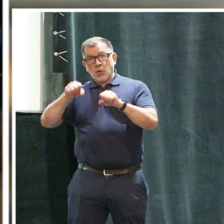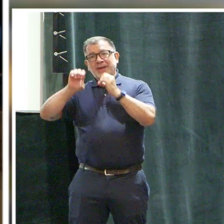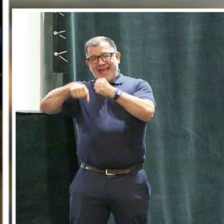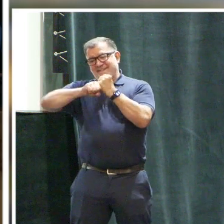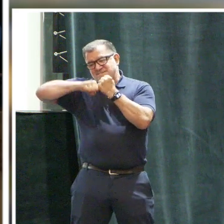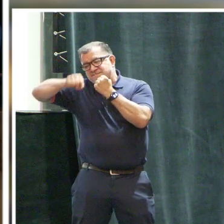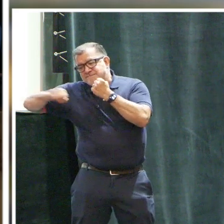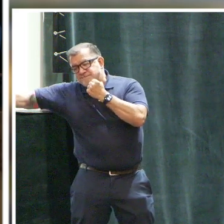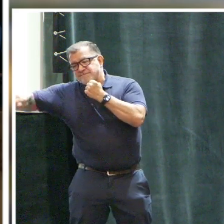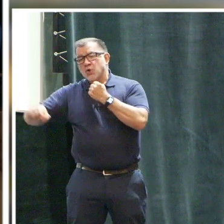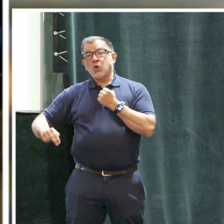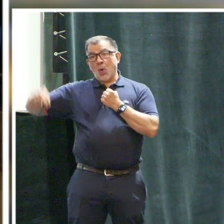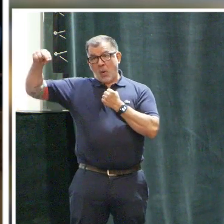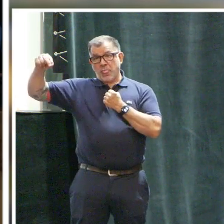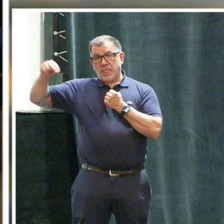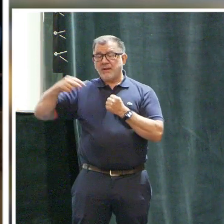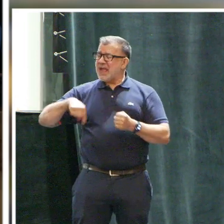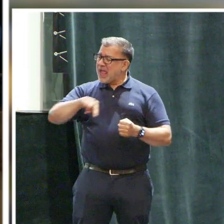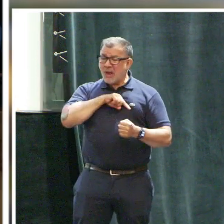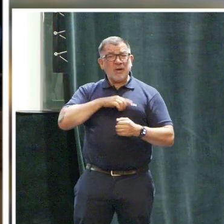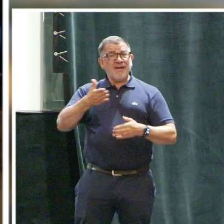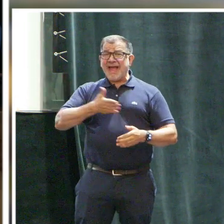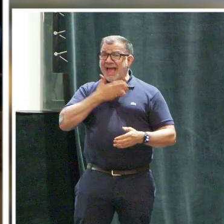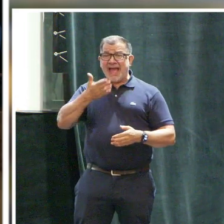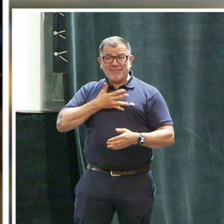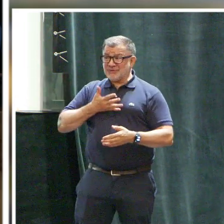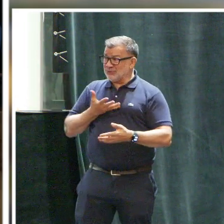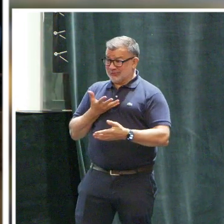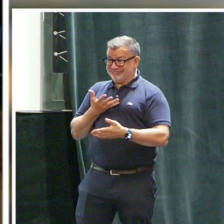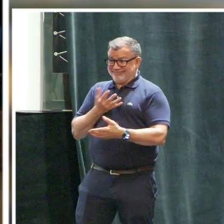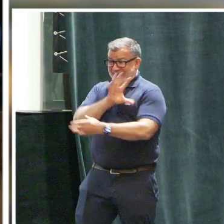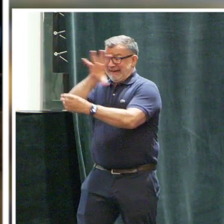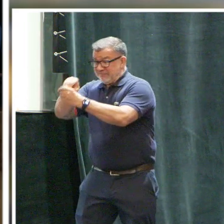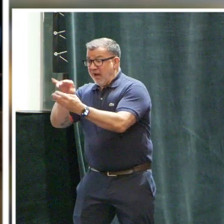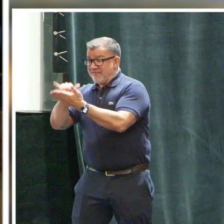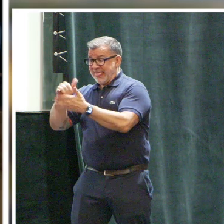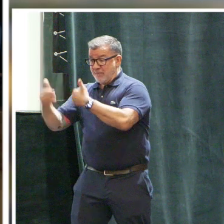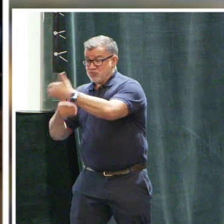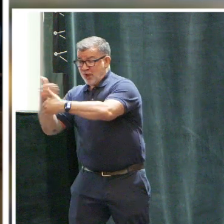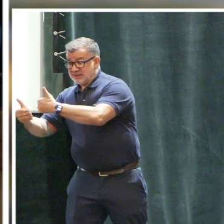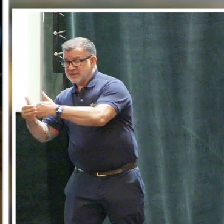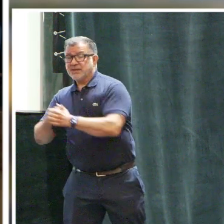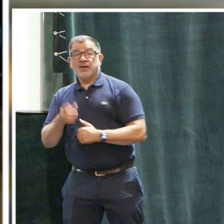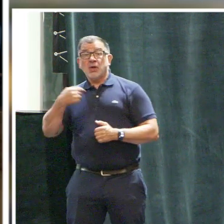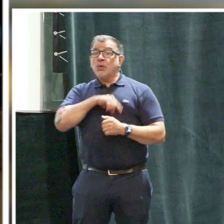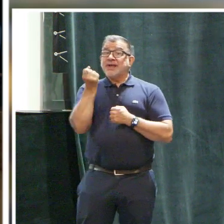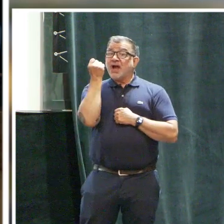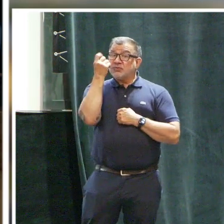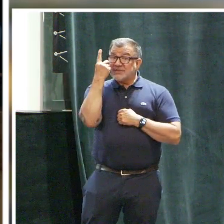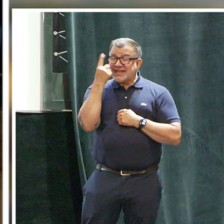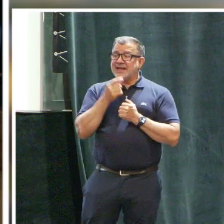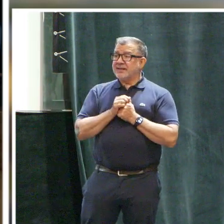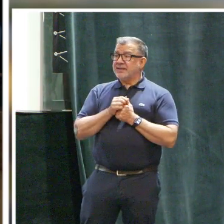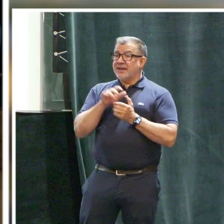And we're quite happy to be engaged in that process. We understand also